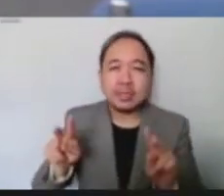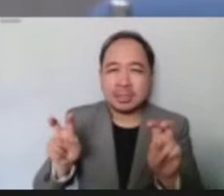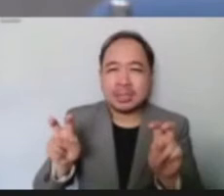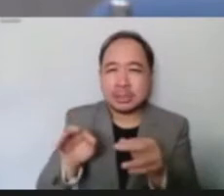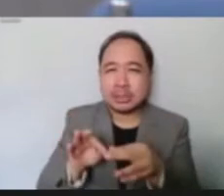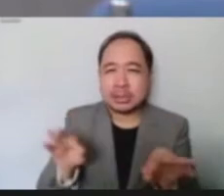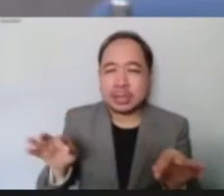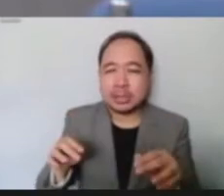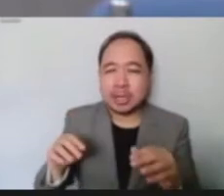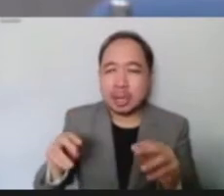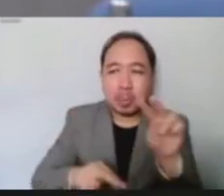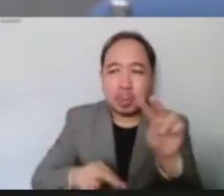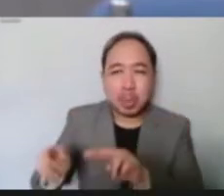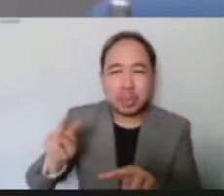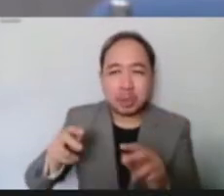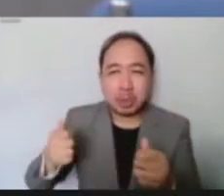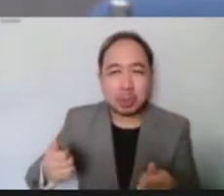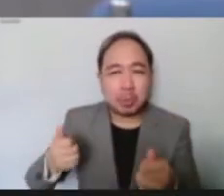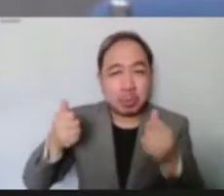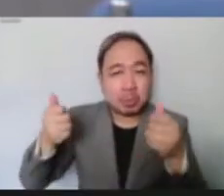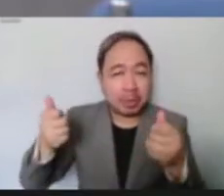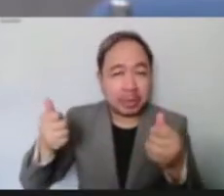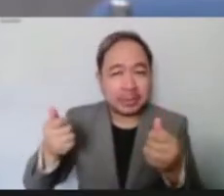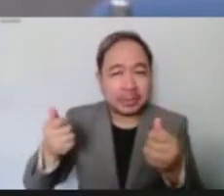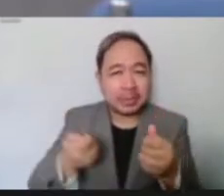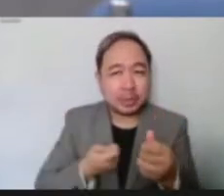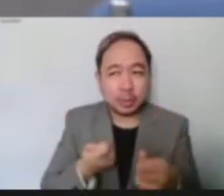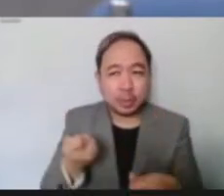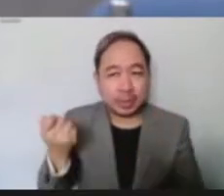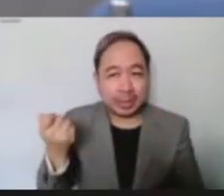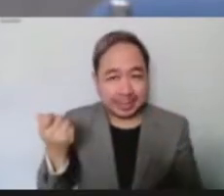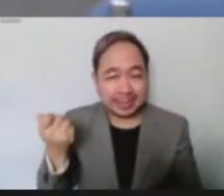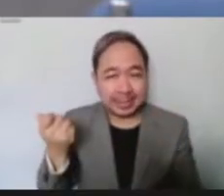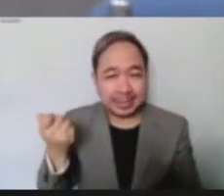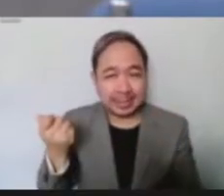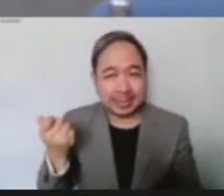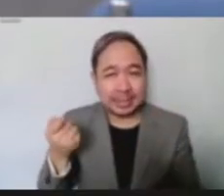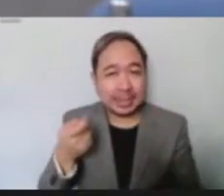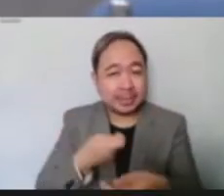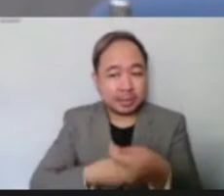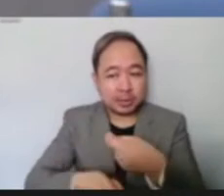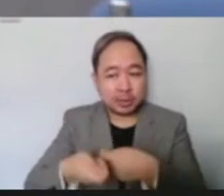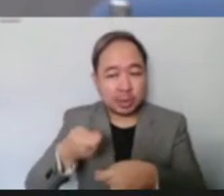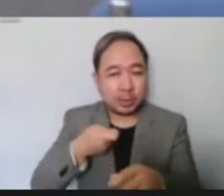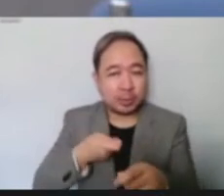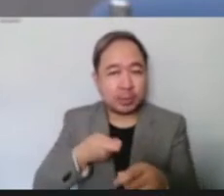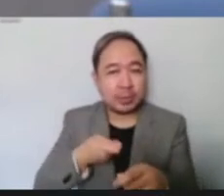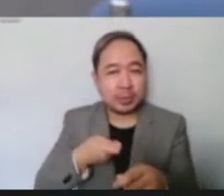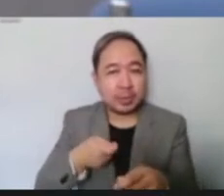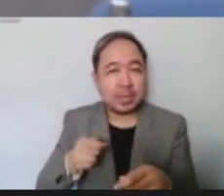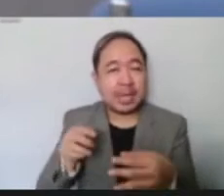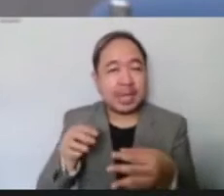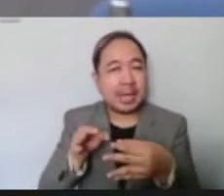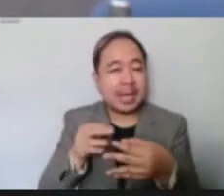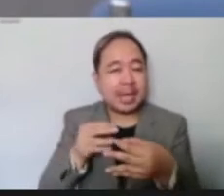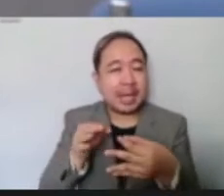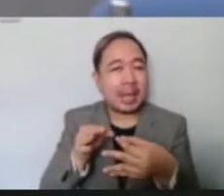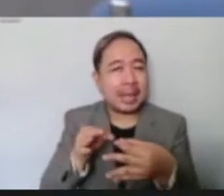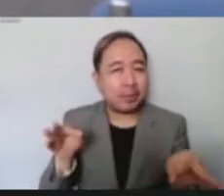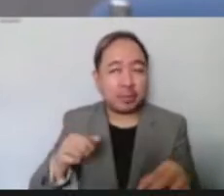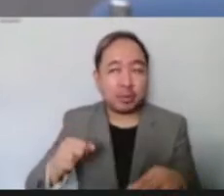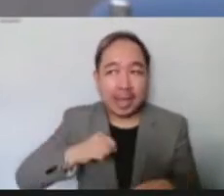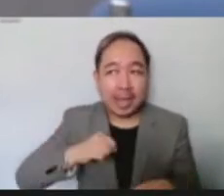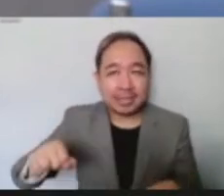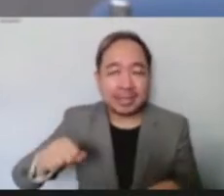will be deleted so so to revise the amend the language will be to accelerate